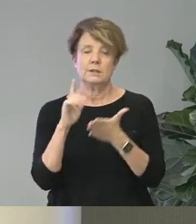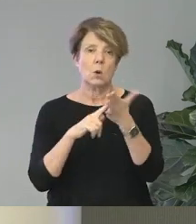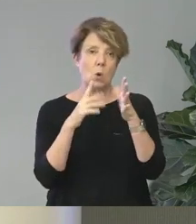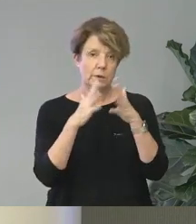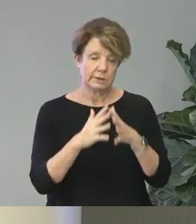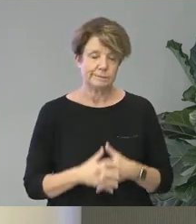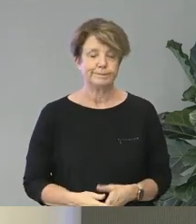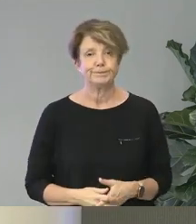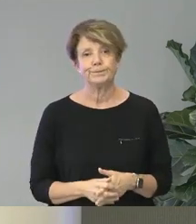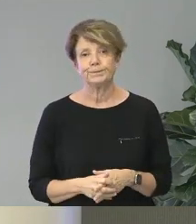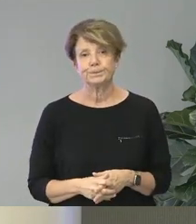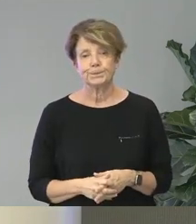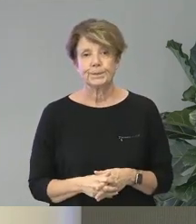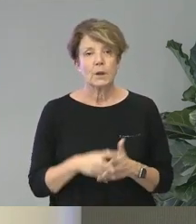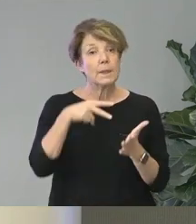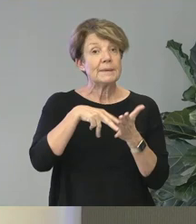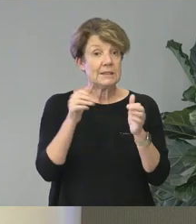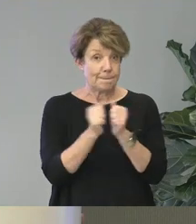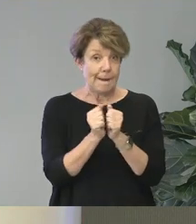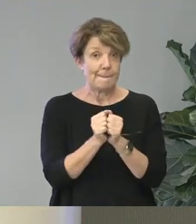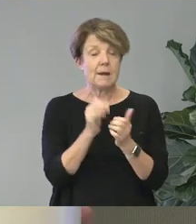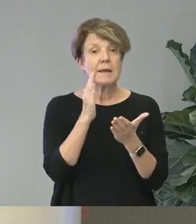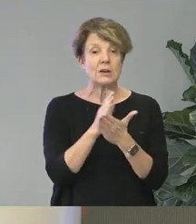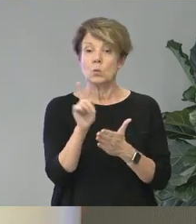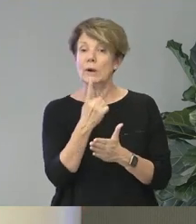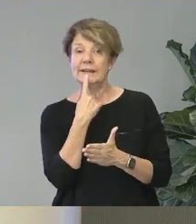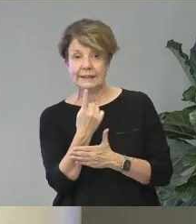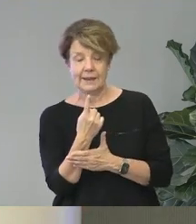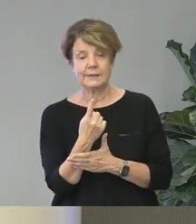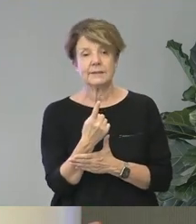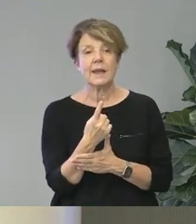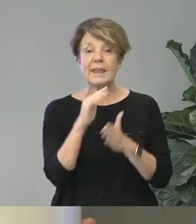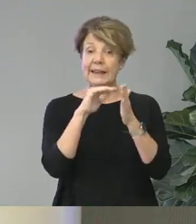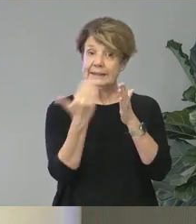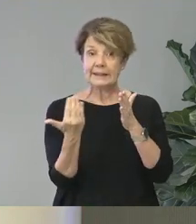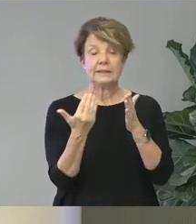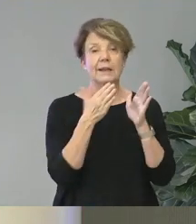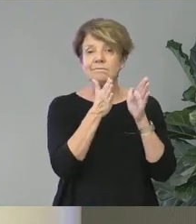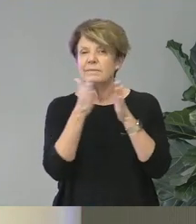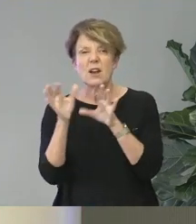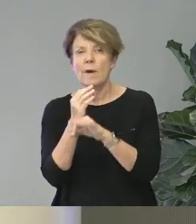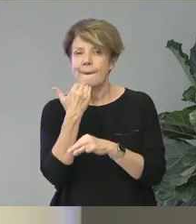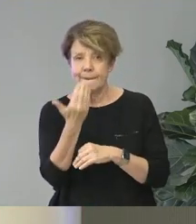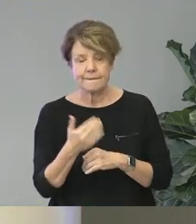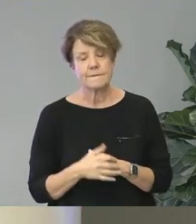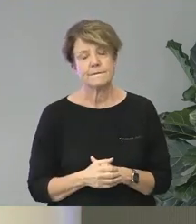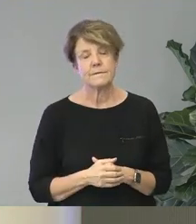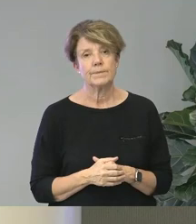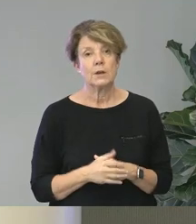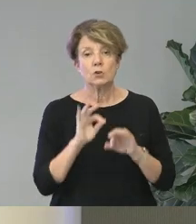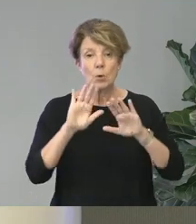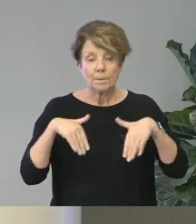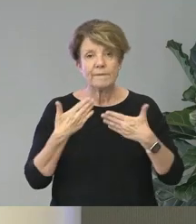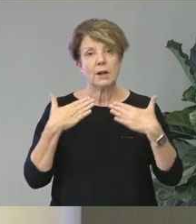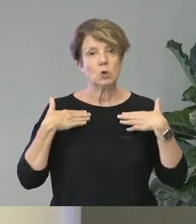In this position paper, the Commission concludes that the existing mechanisms are insufficient and do not